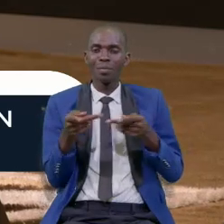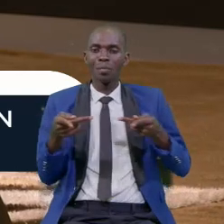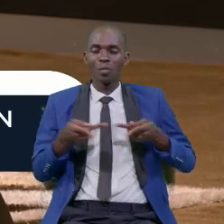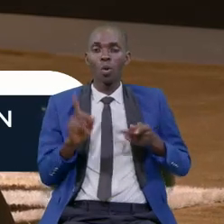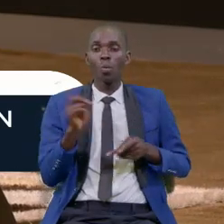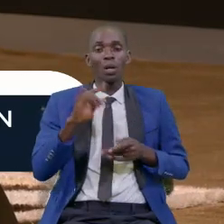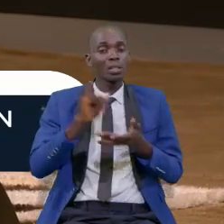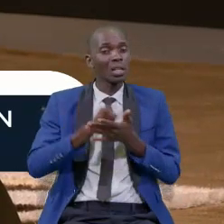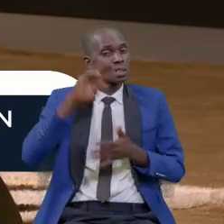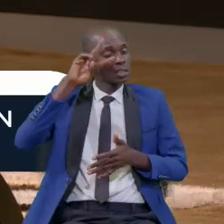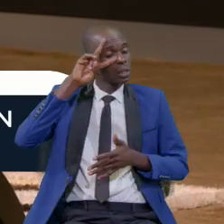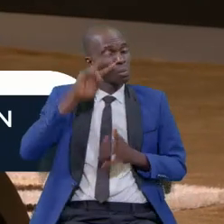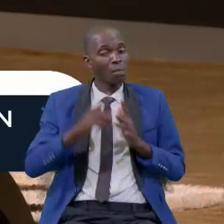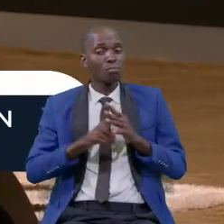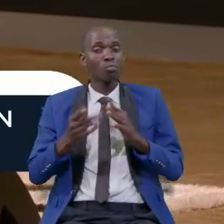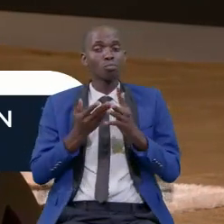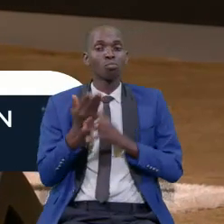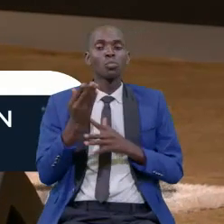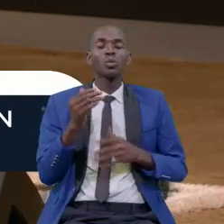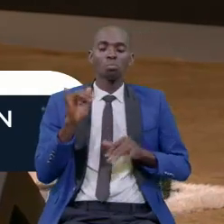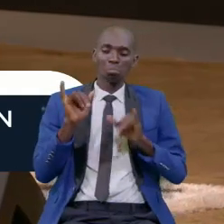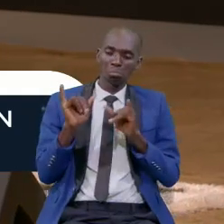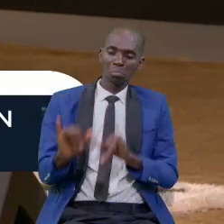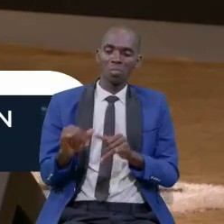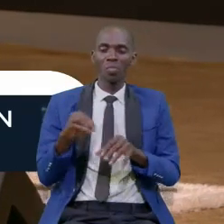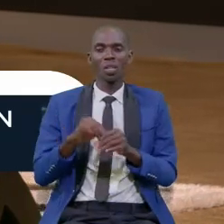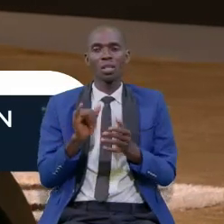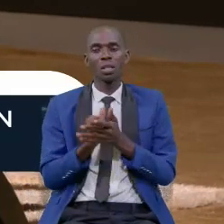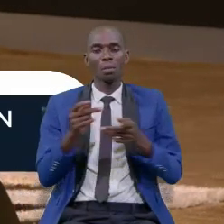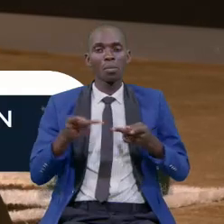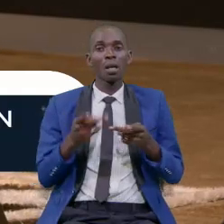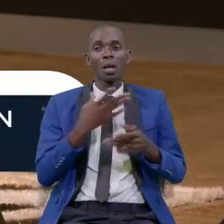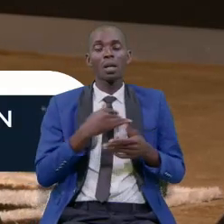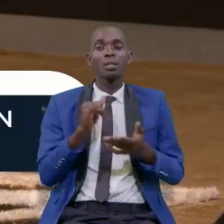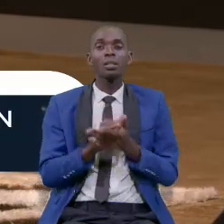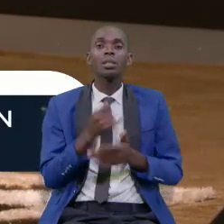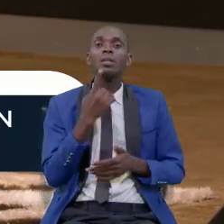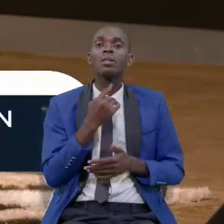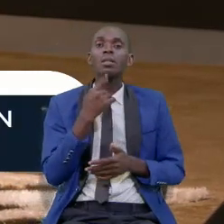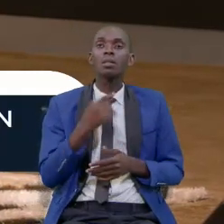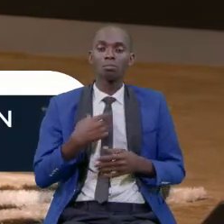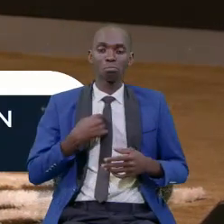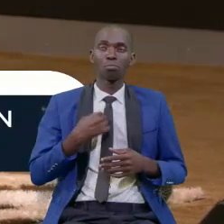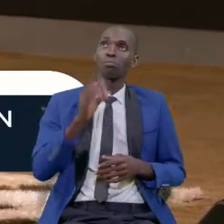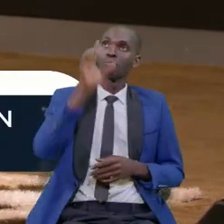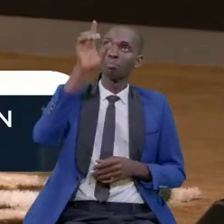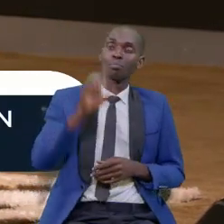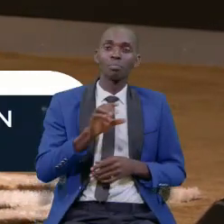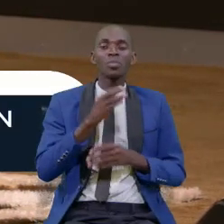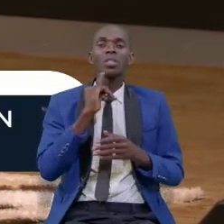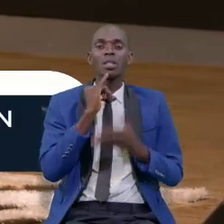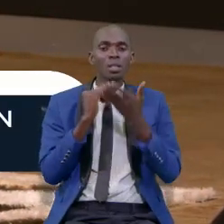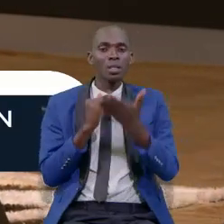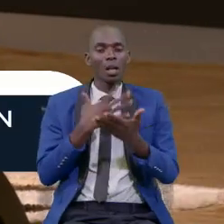place where the spies left her. And the scarlet cord was there. And the father, the mother, the brothers,